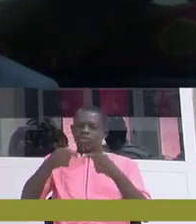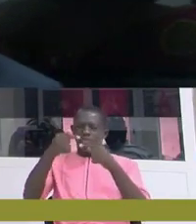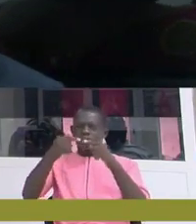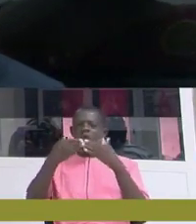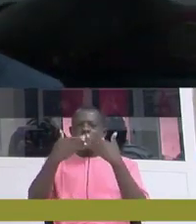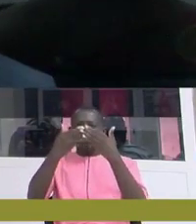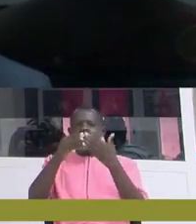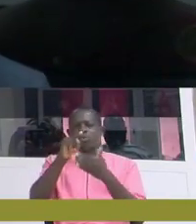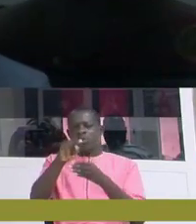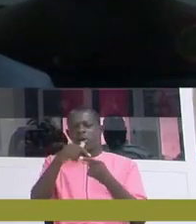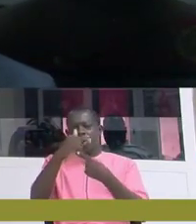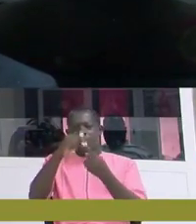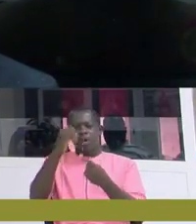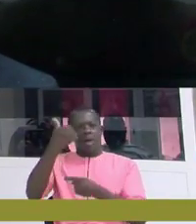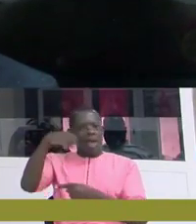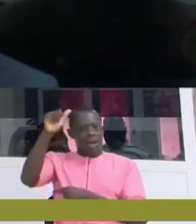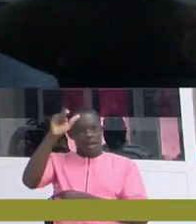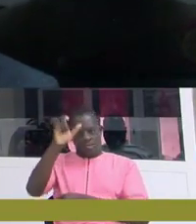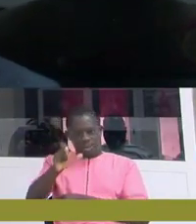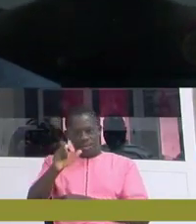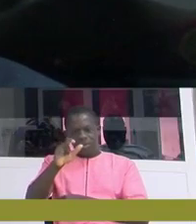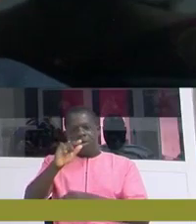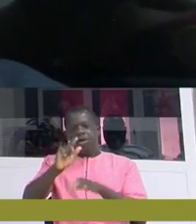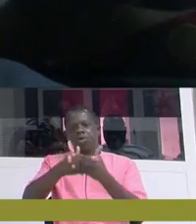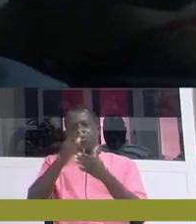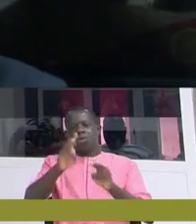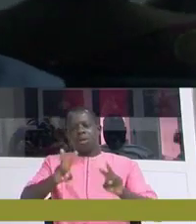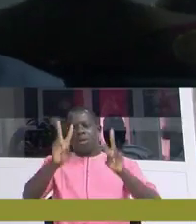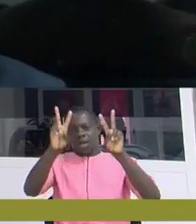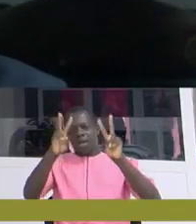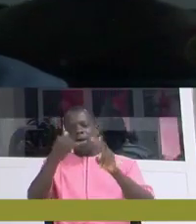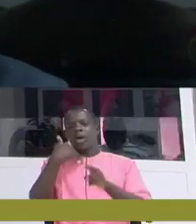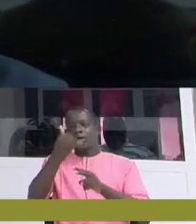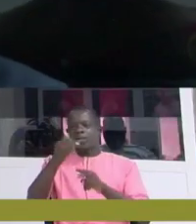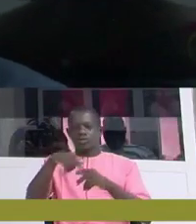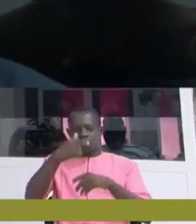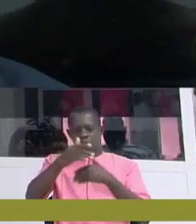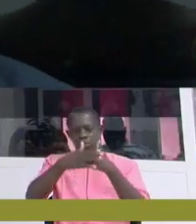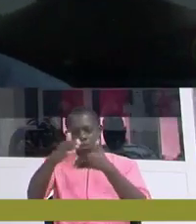or the big man or Yaya Jame asked for more time